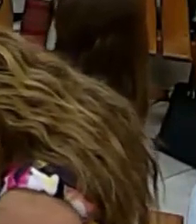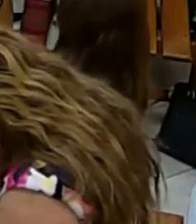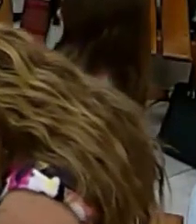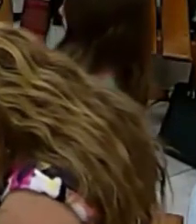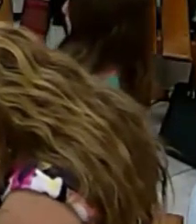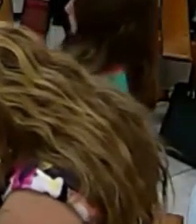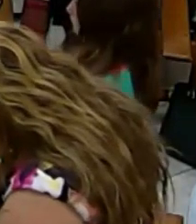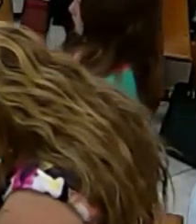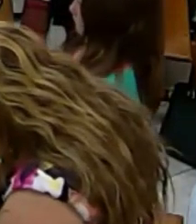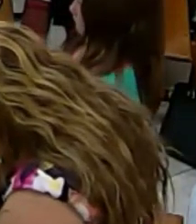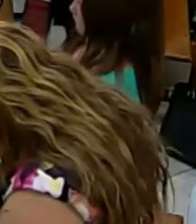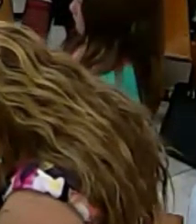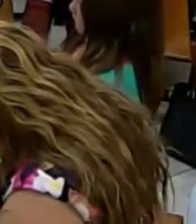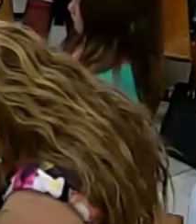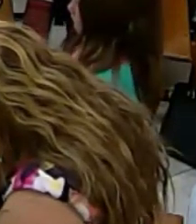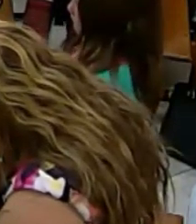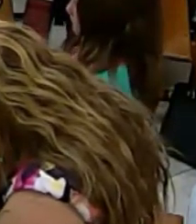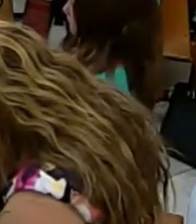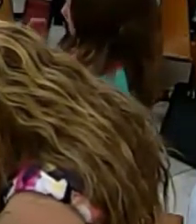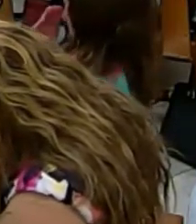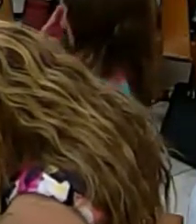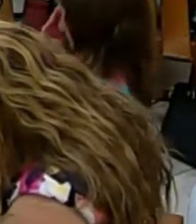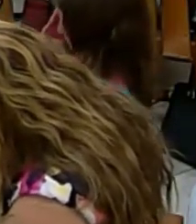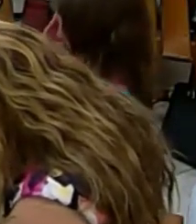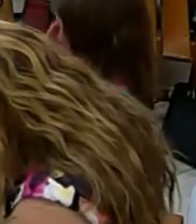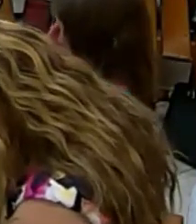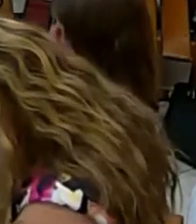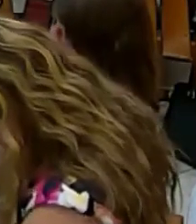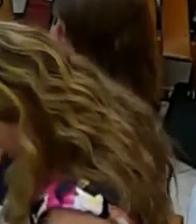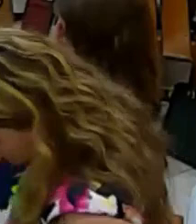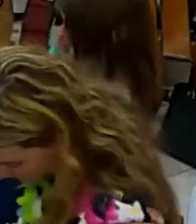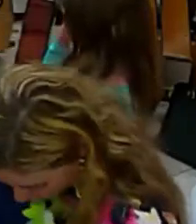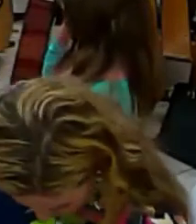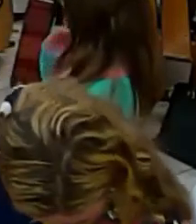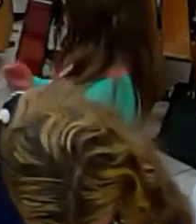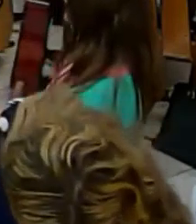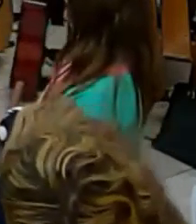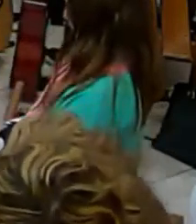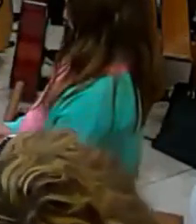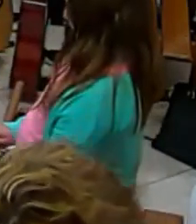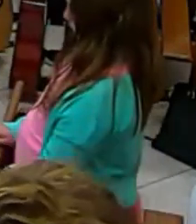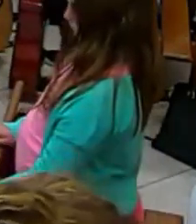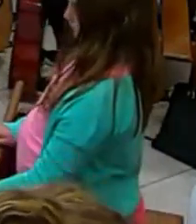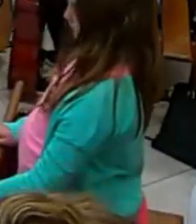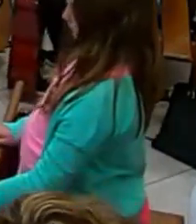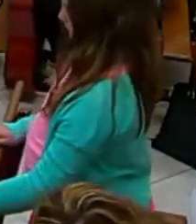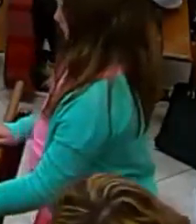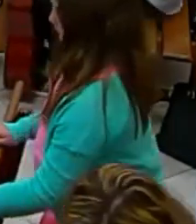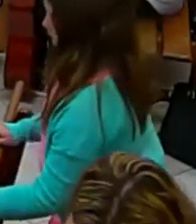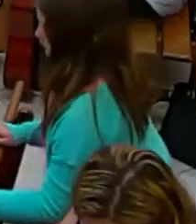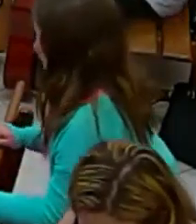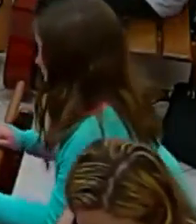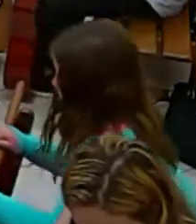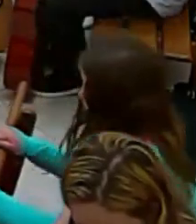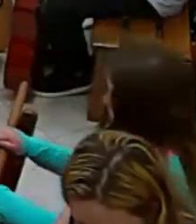poured out upon each one of us, now and forevermore. Amen. Amen. The church may be seated.